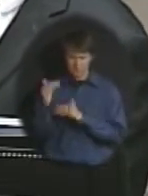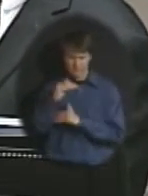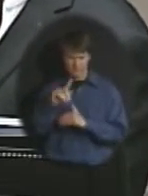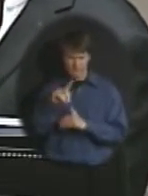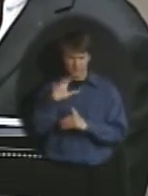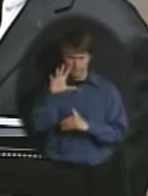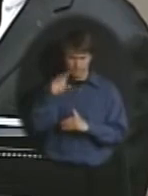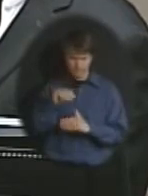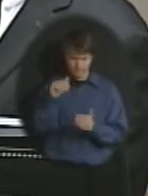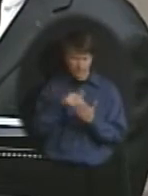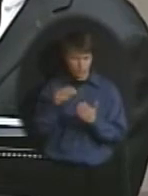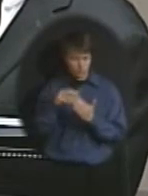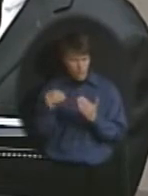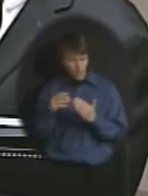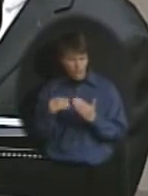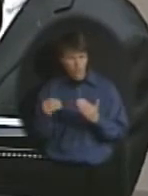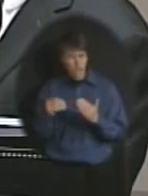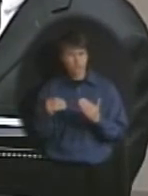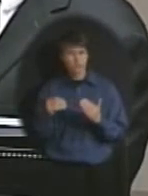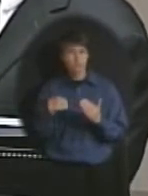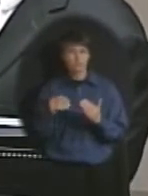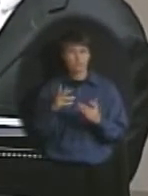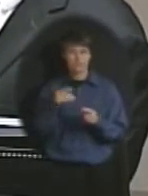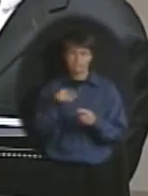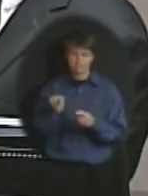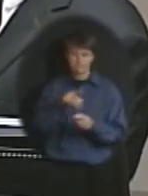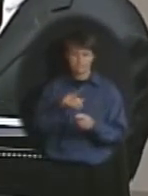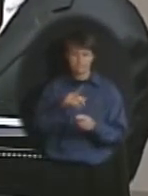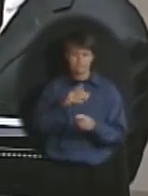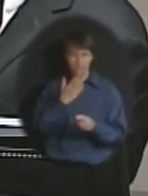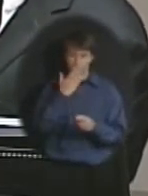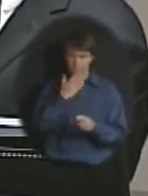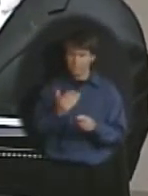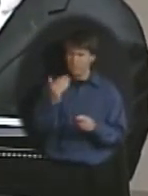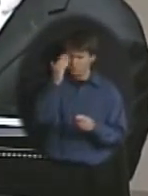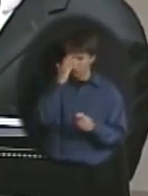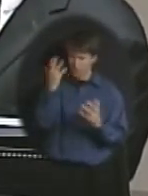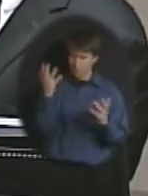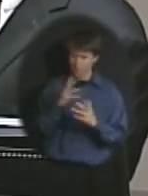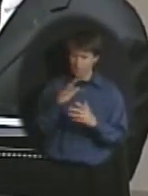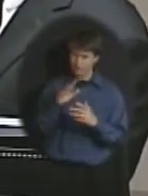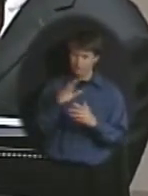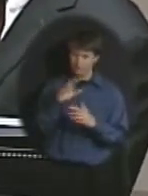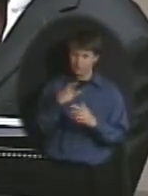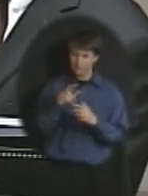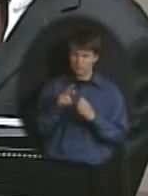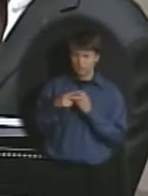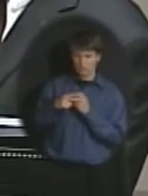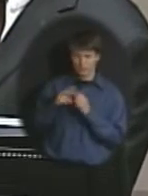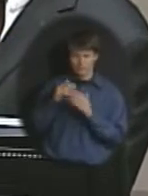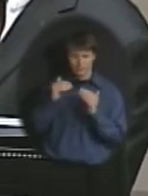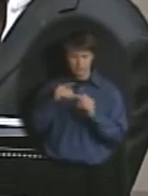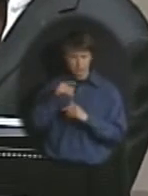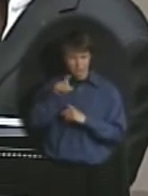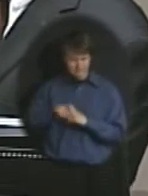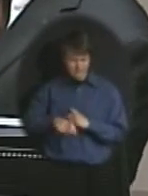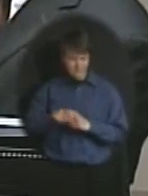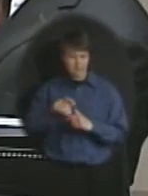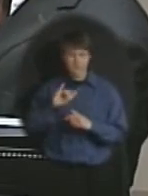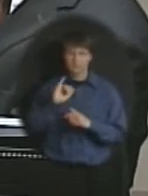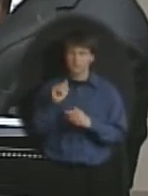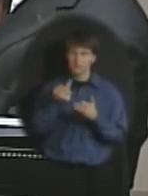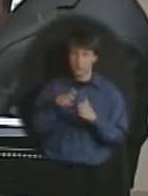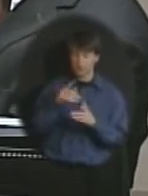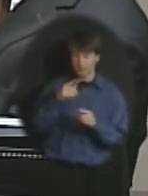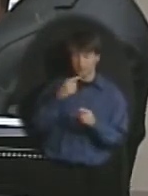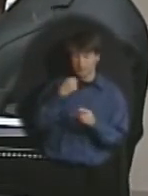$150,000, they're very good at knowing what reserve levels you need. The same mechanisms they're using to tell us the